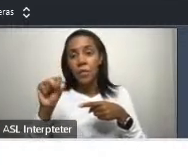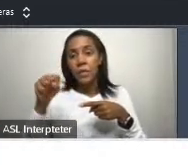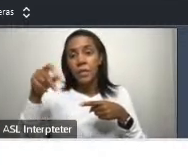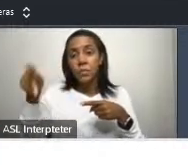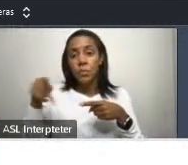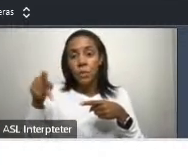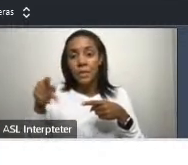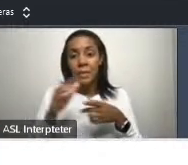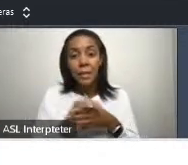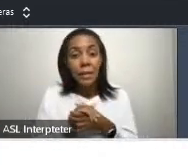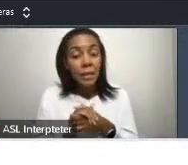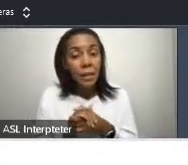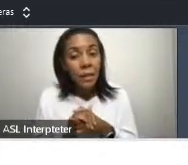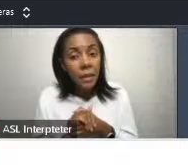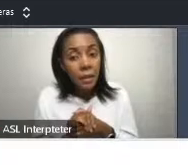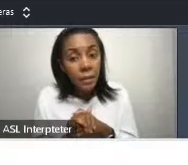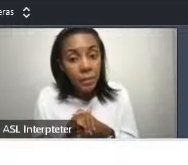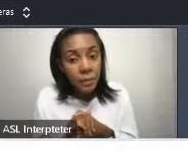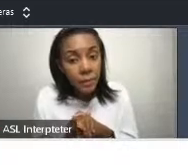Mary Jane and Scaife.